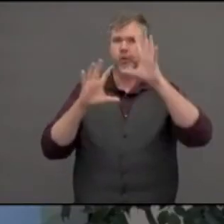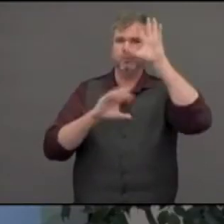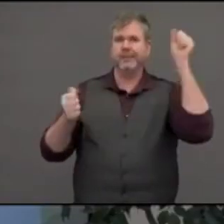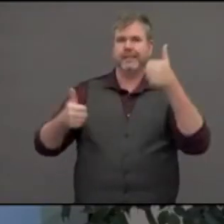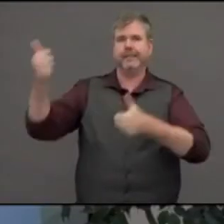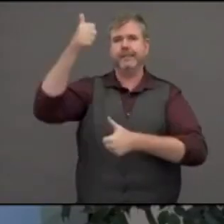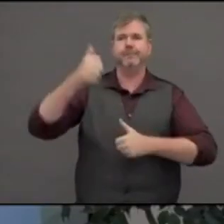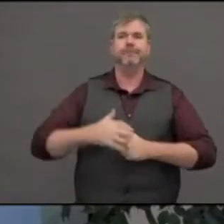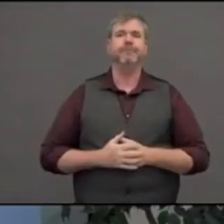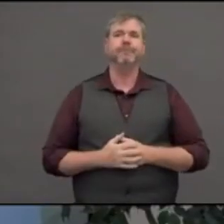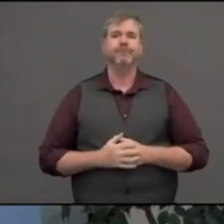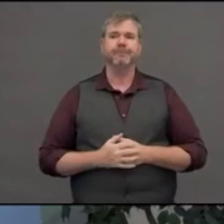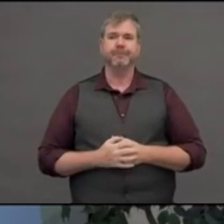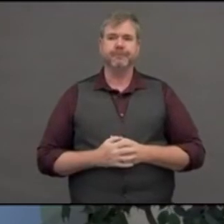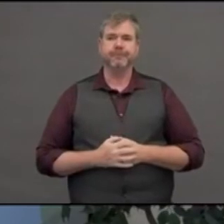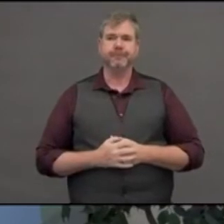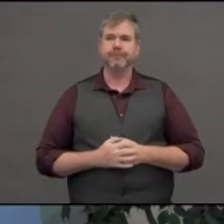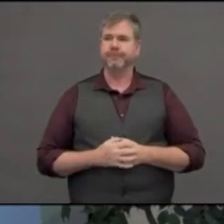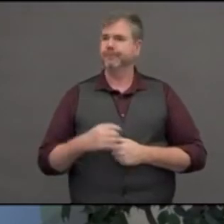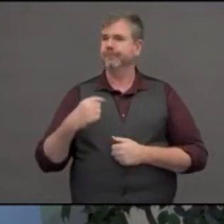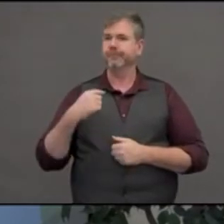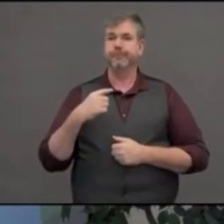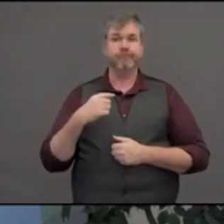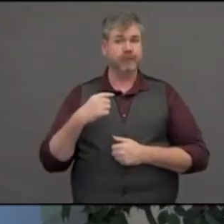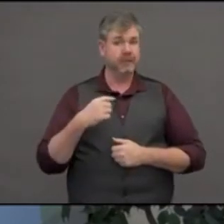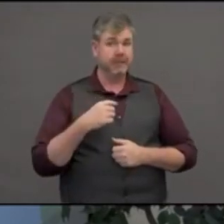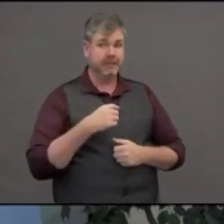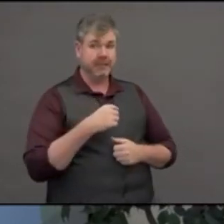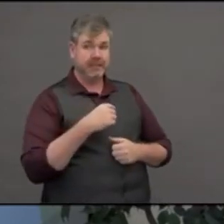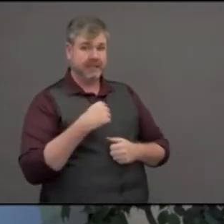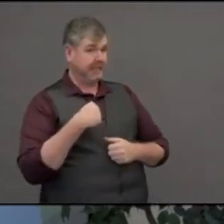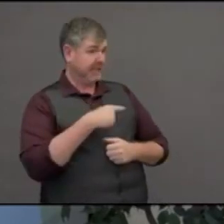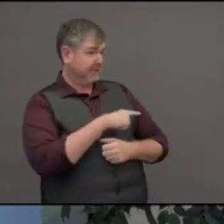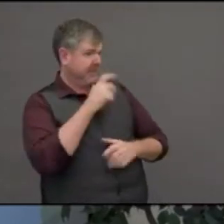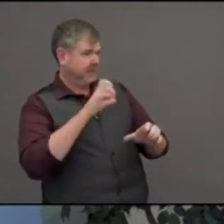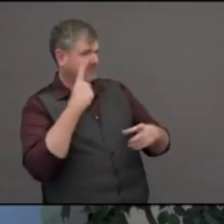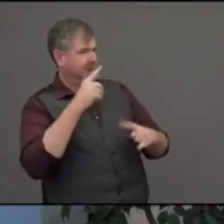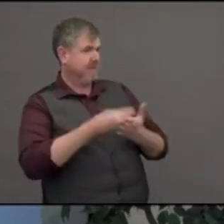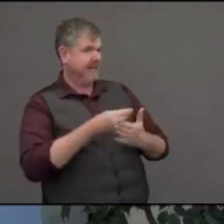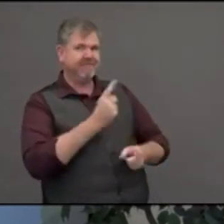and you didn't do it for the money. You say your first job paid